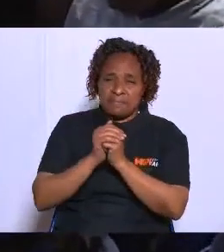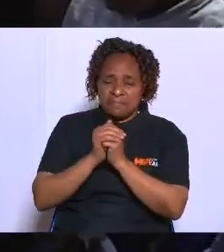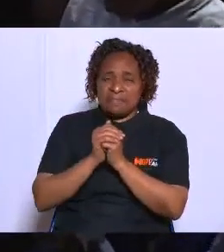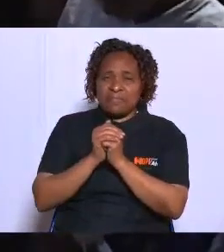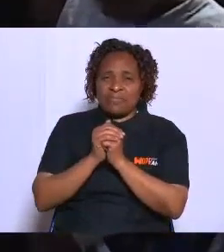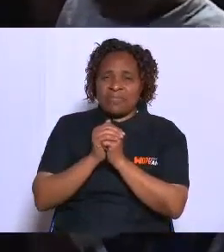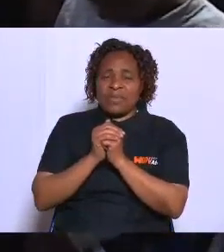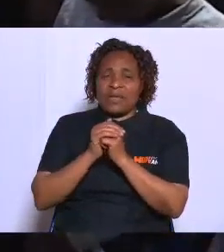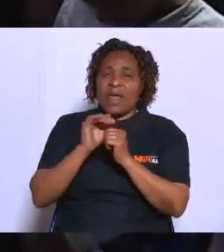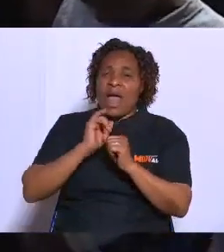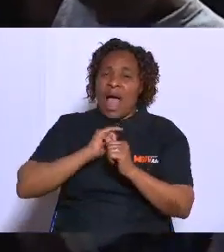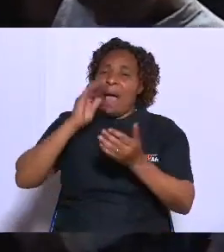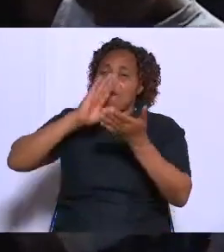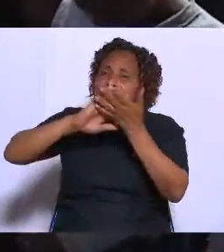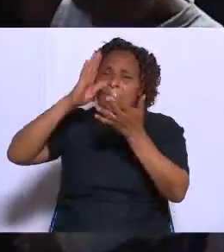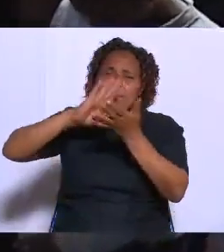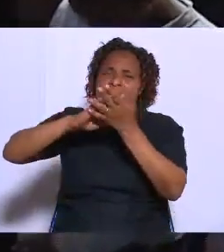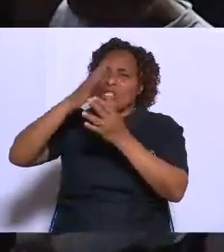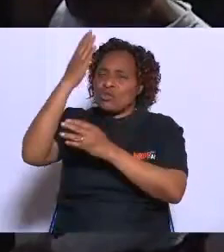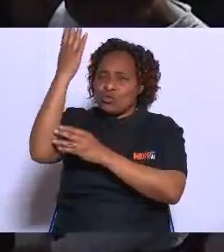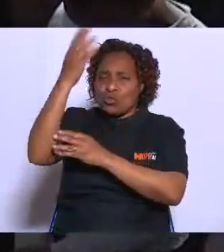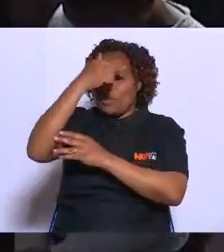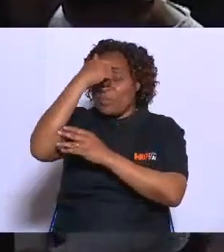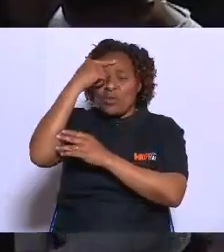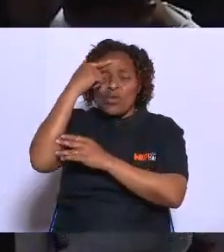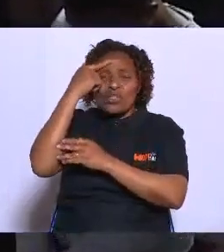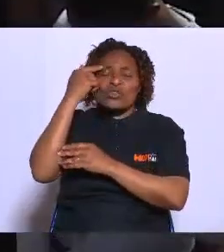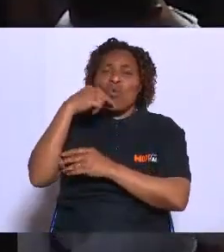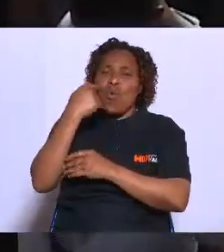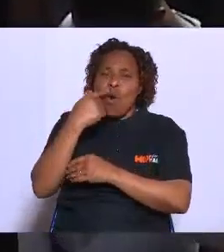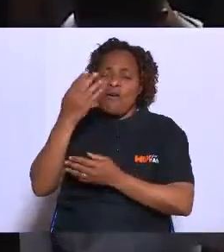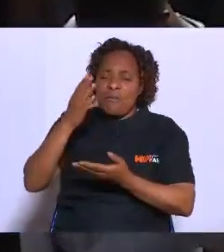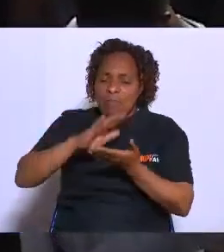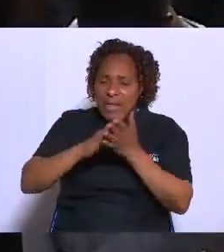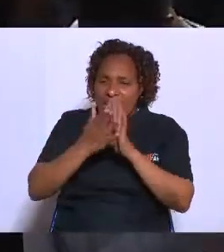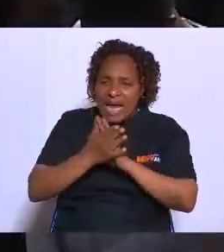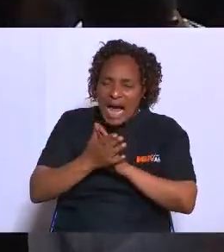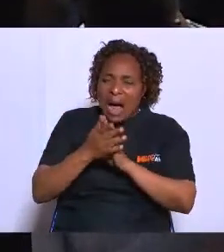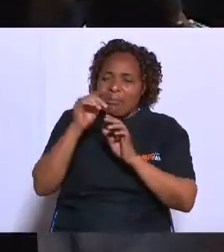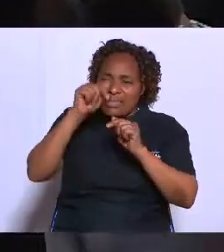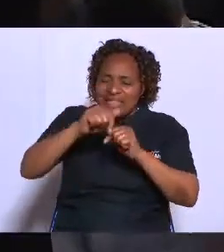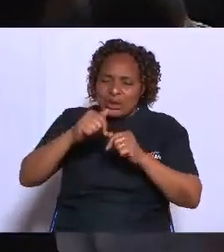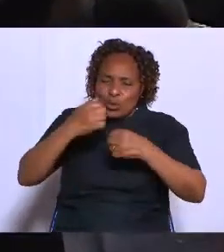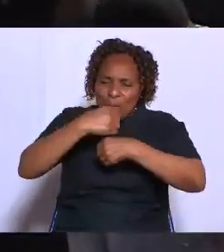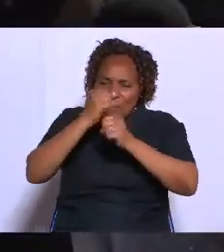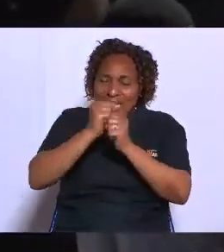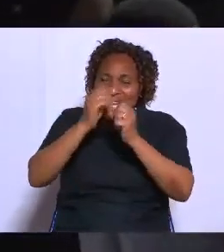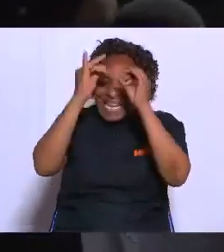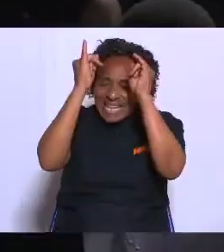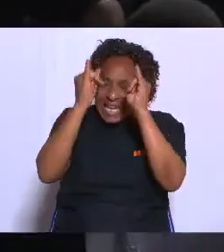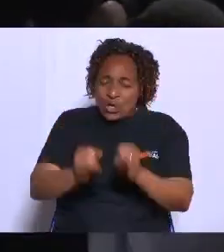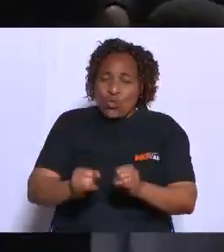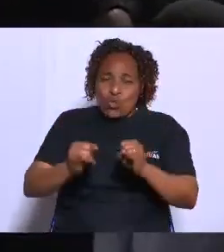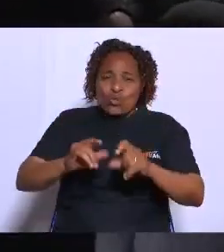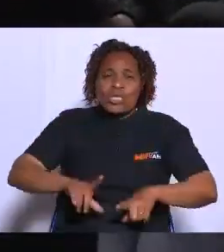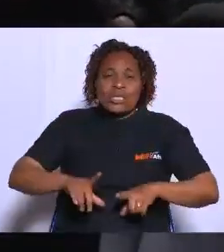I praise you for those that have become lacks in the Sabbath but they've made a new decision